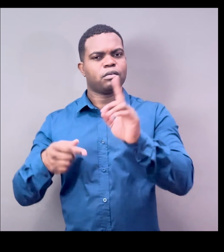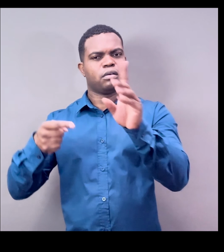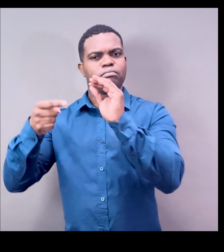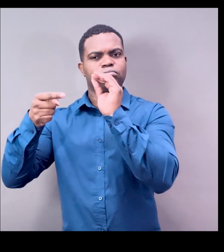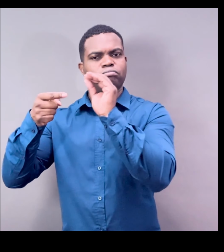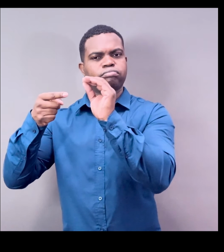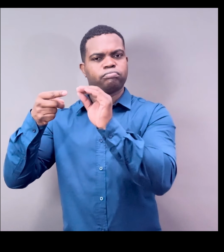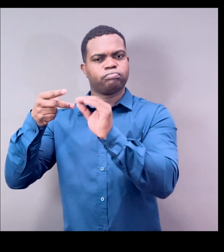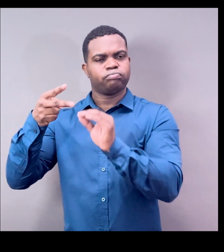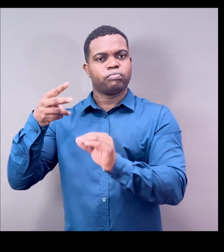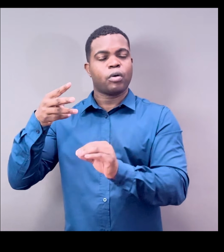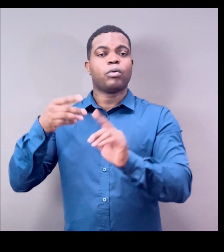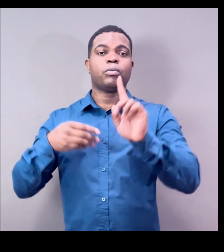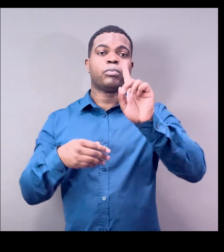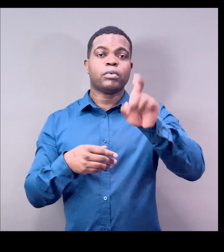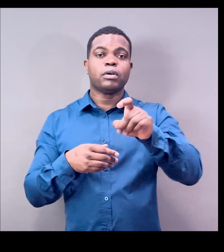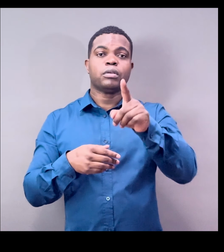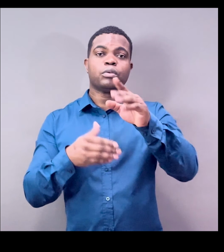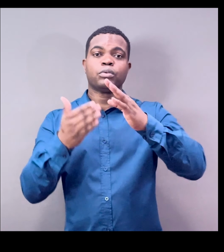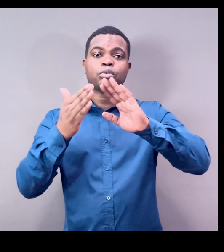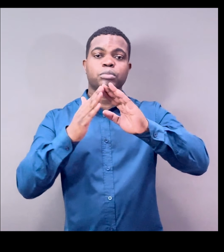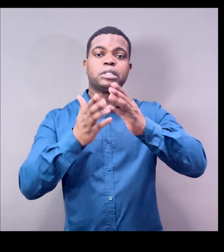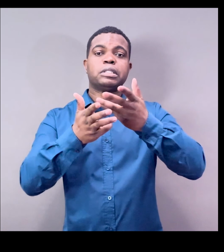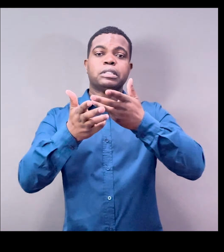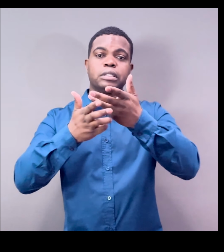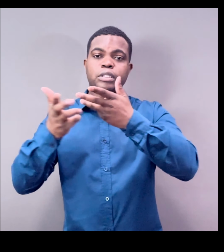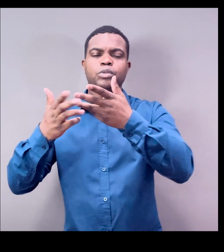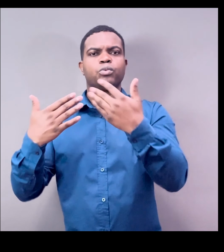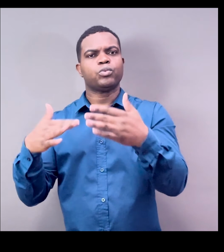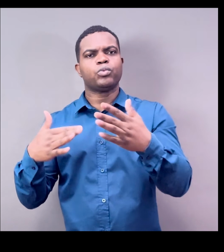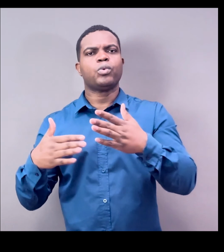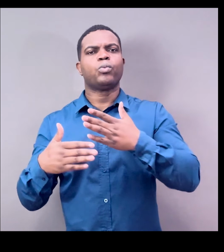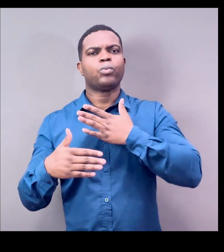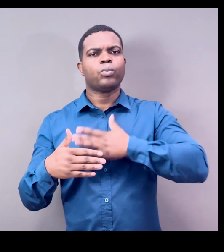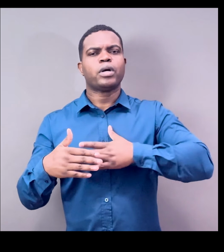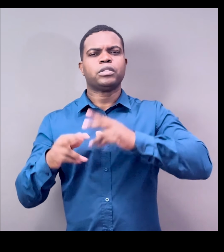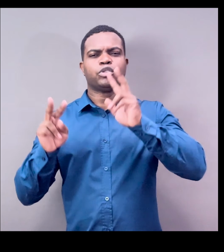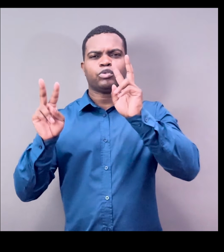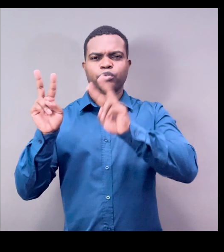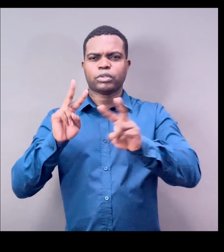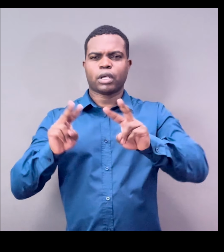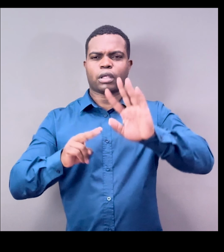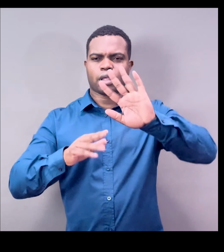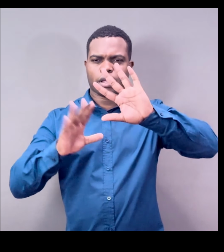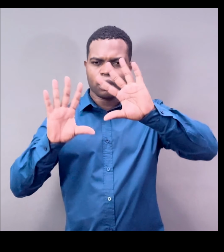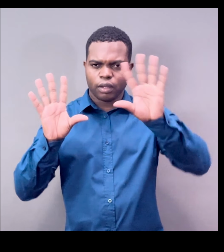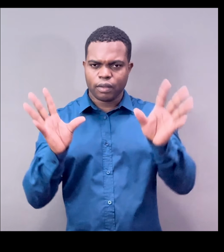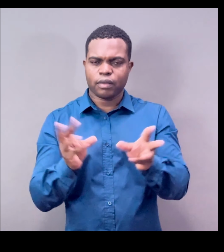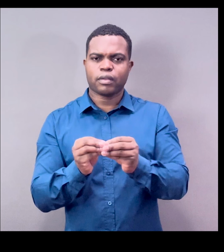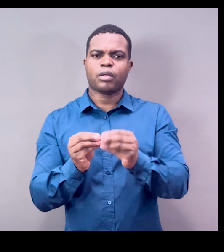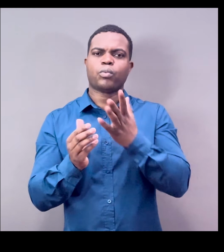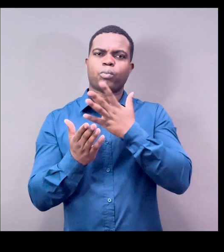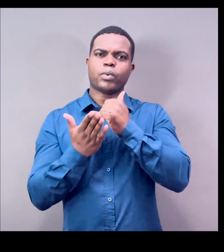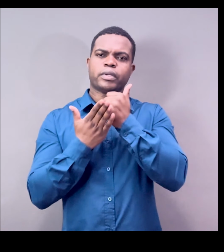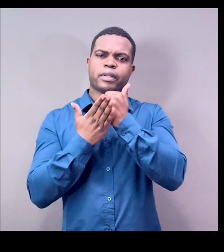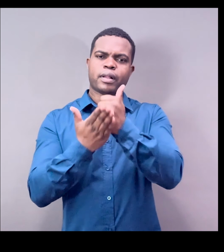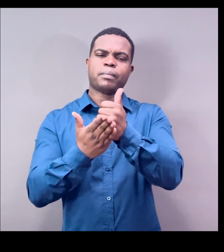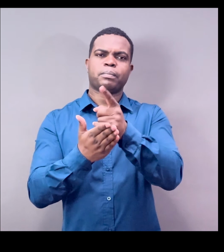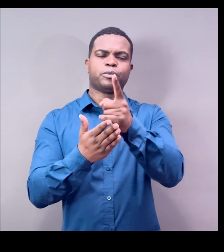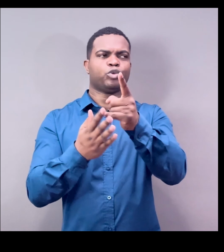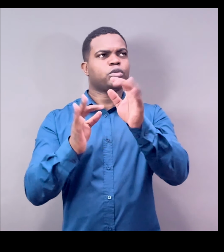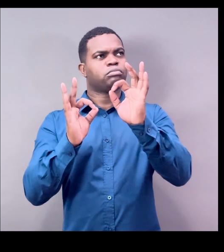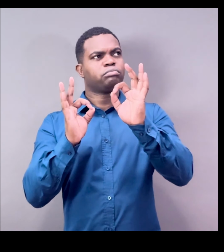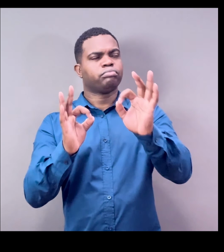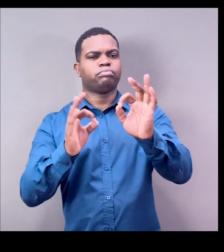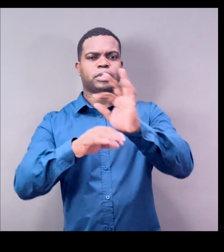Because you are preparing for your community engagement effort, you need to check all these things because it will help you when